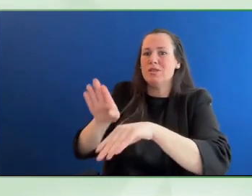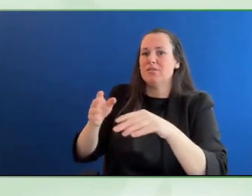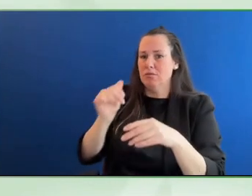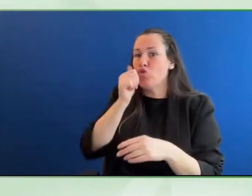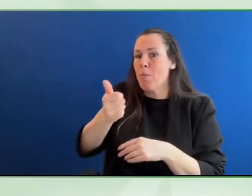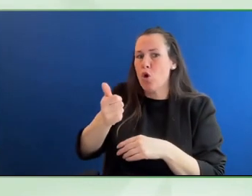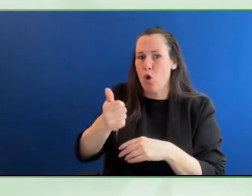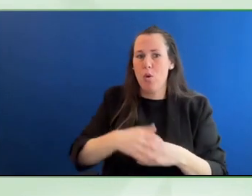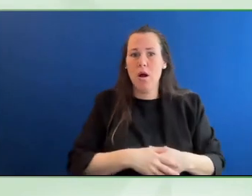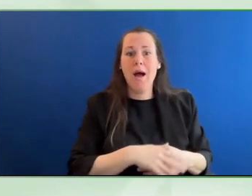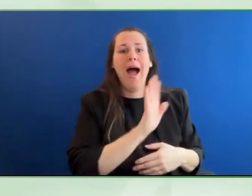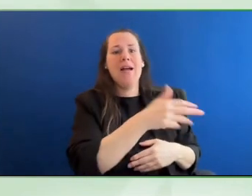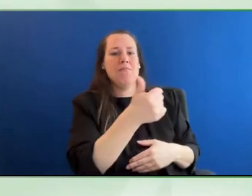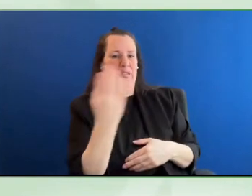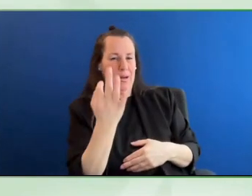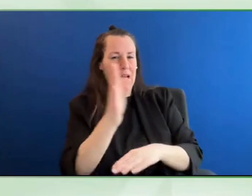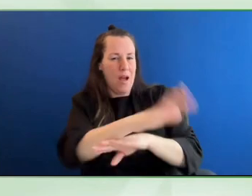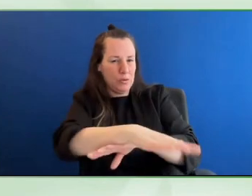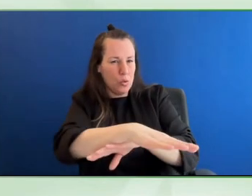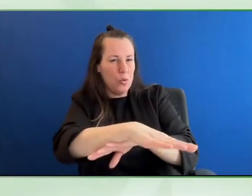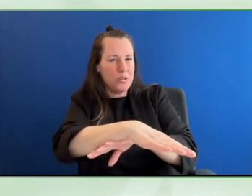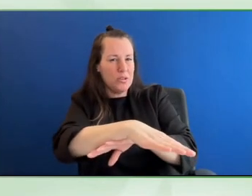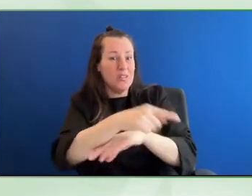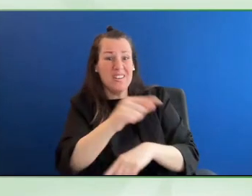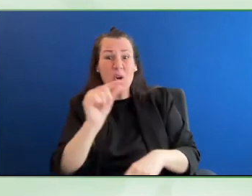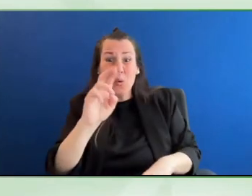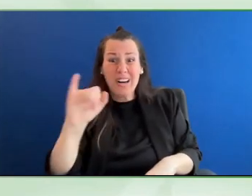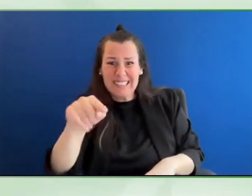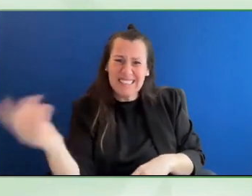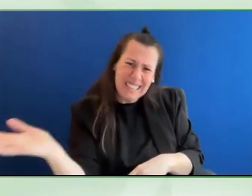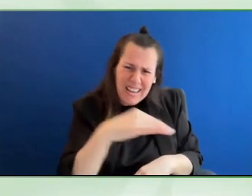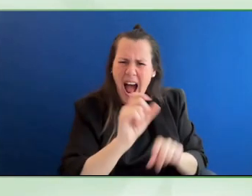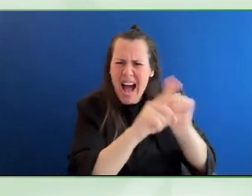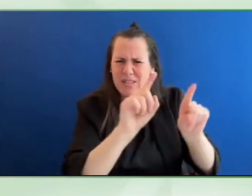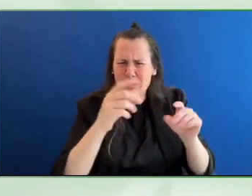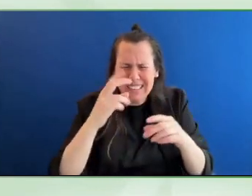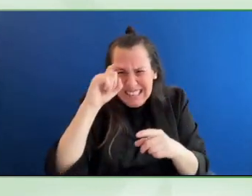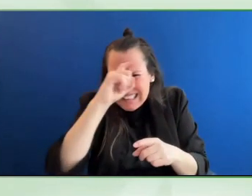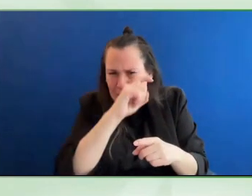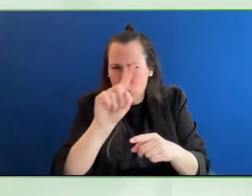Points, but we always get a good conversation going. Yeah.